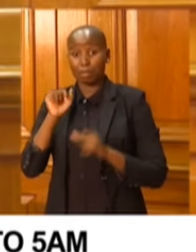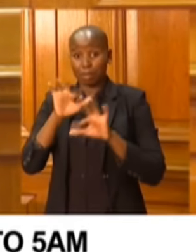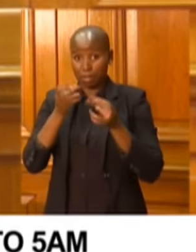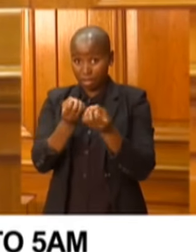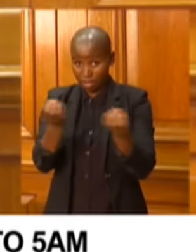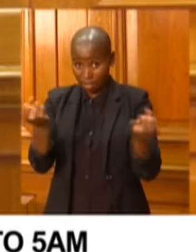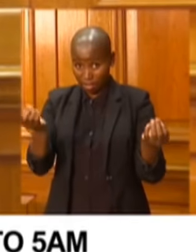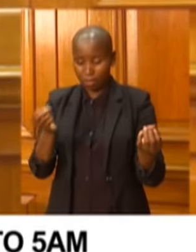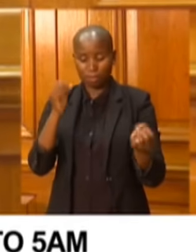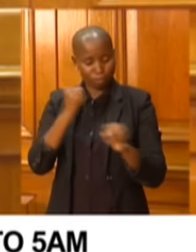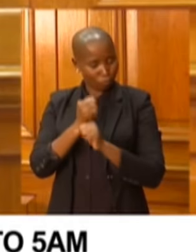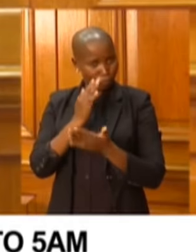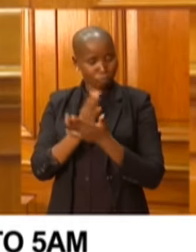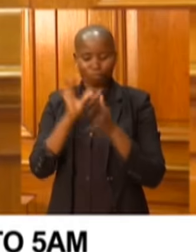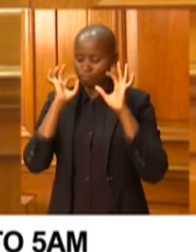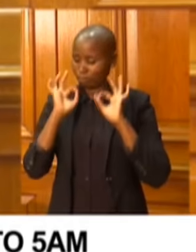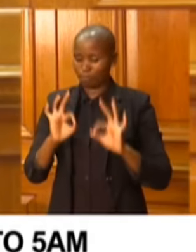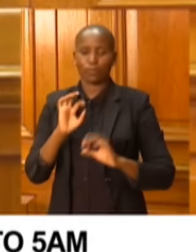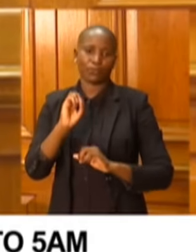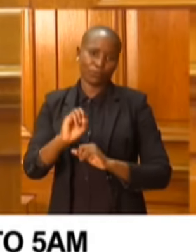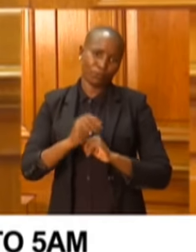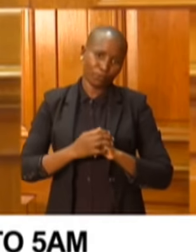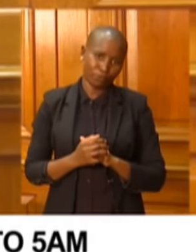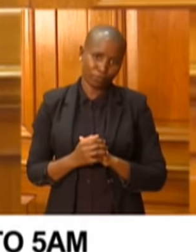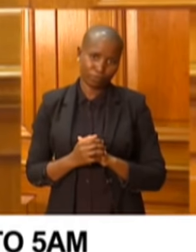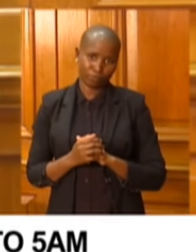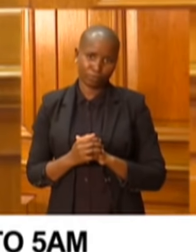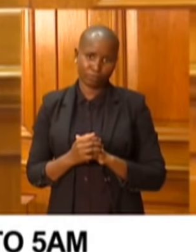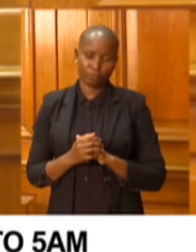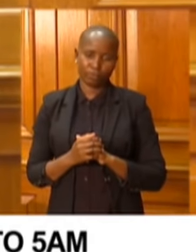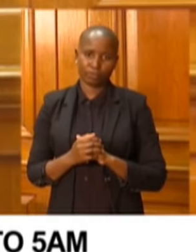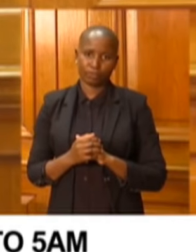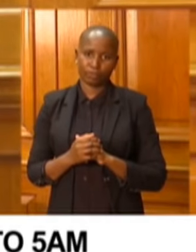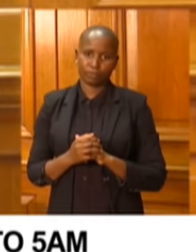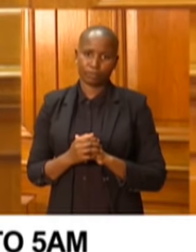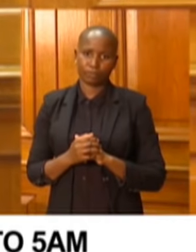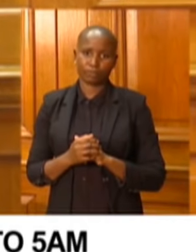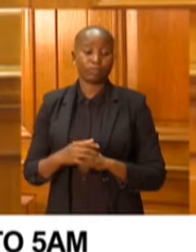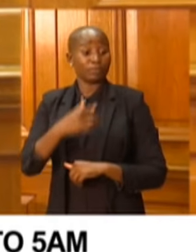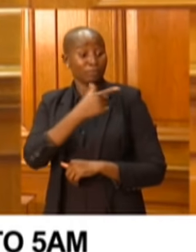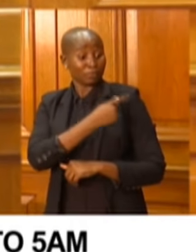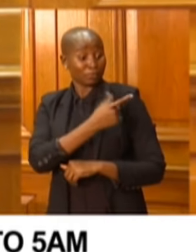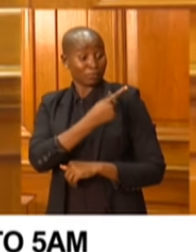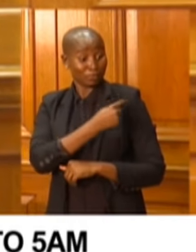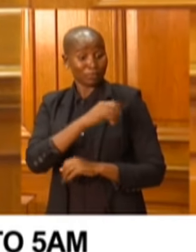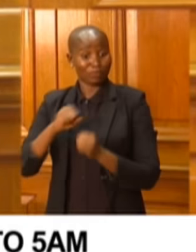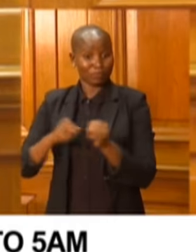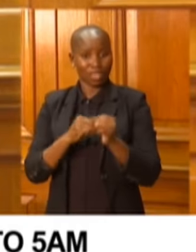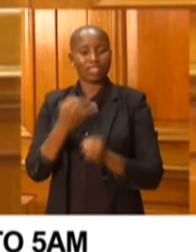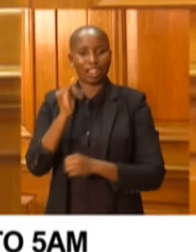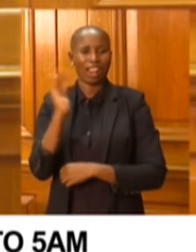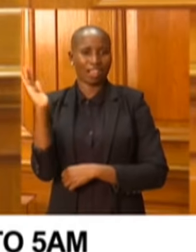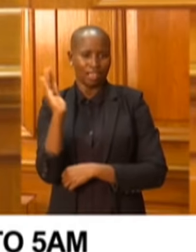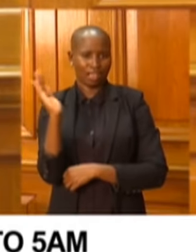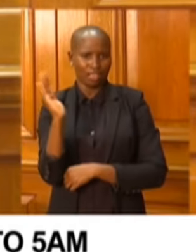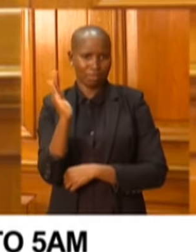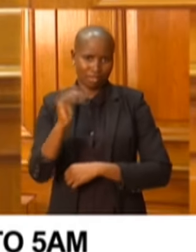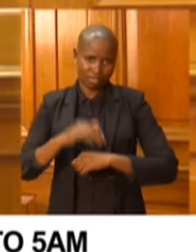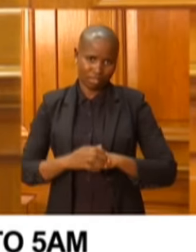our country. South Africa's vaccine strategy is well underway.